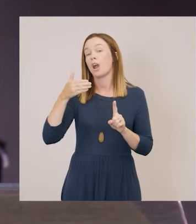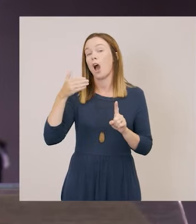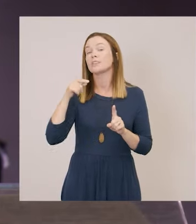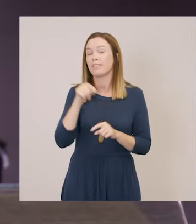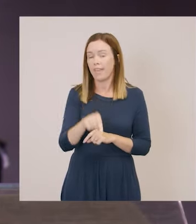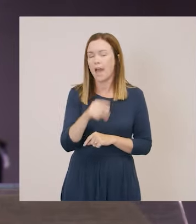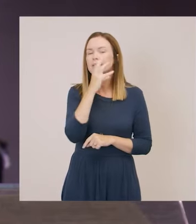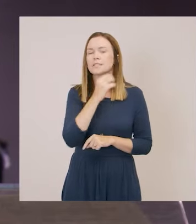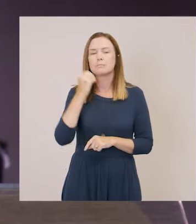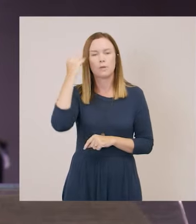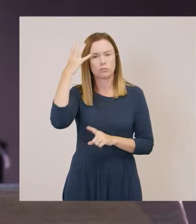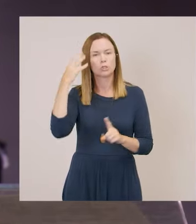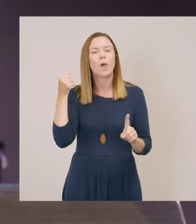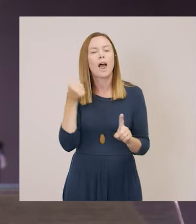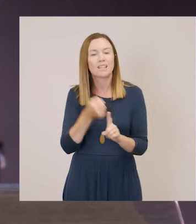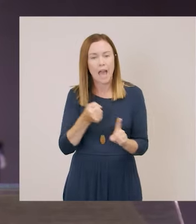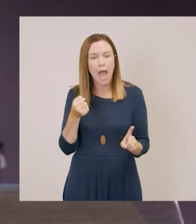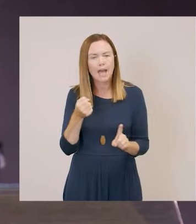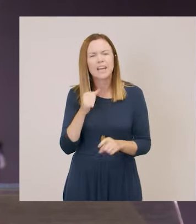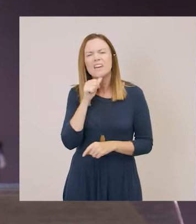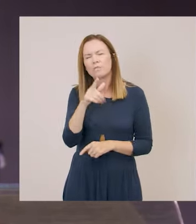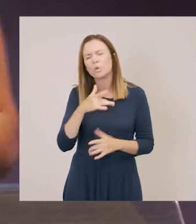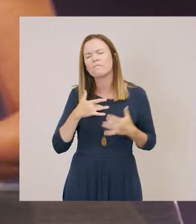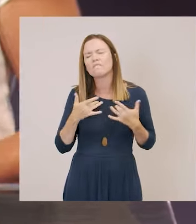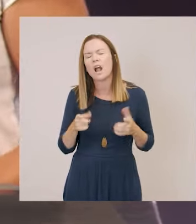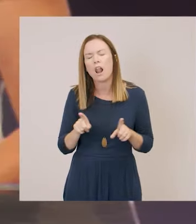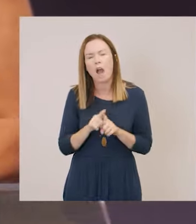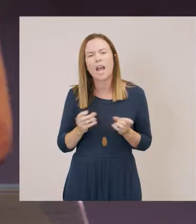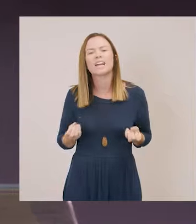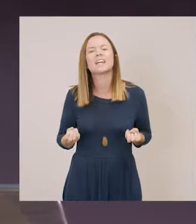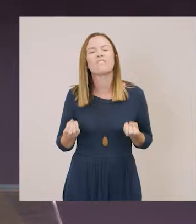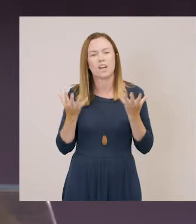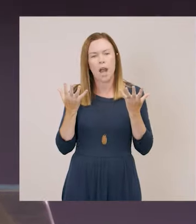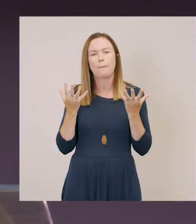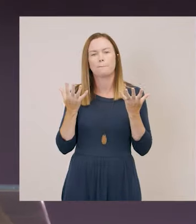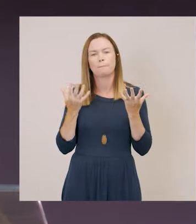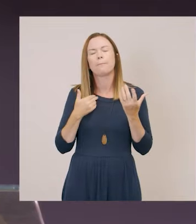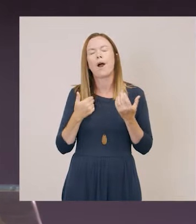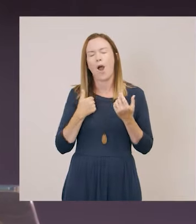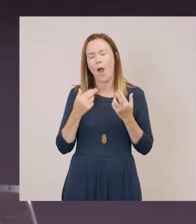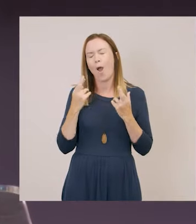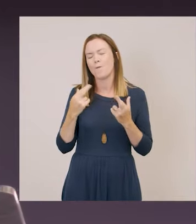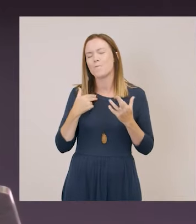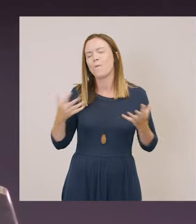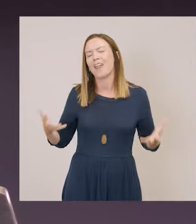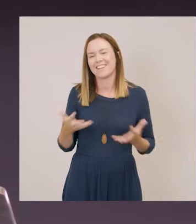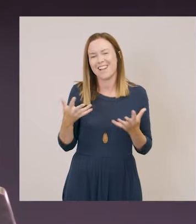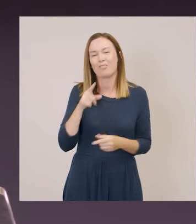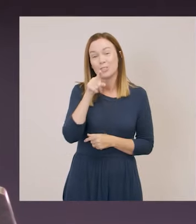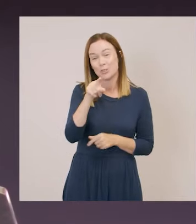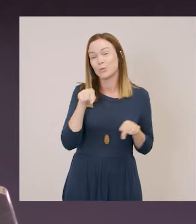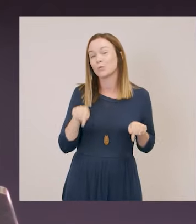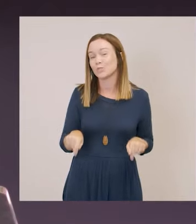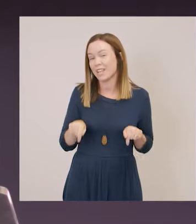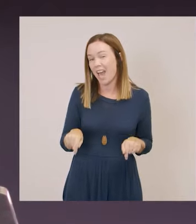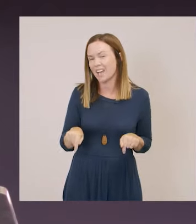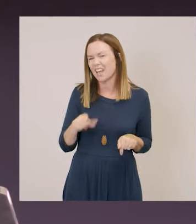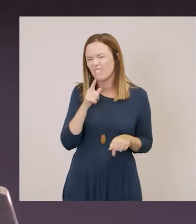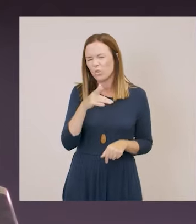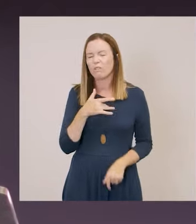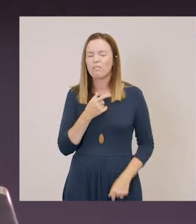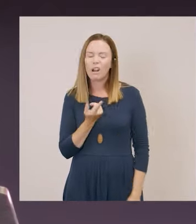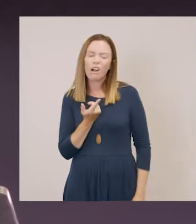It's spiritual attack. If you feel like giving up, then I'm hoping to encourage you today. If you're